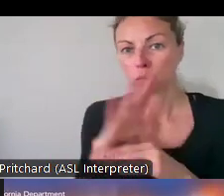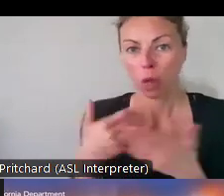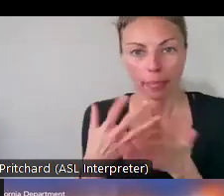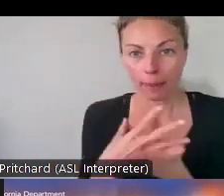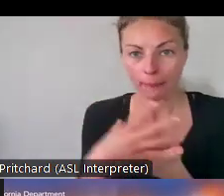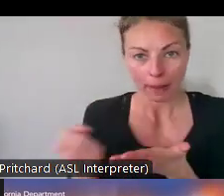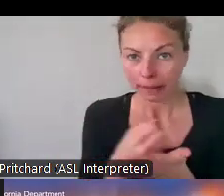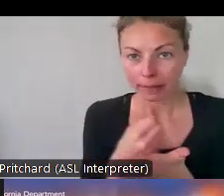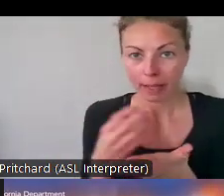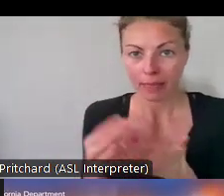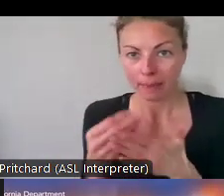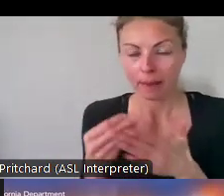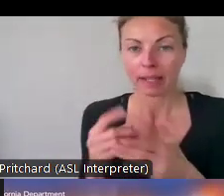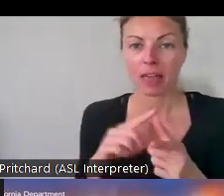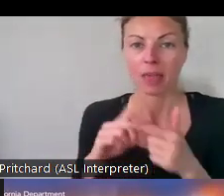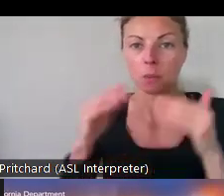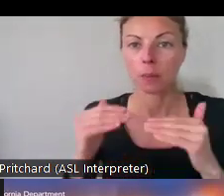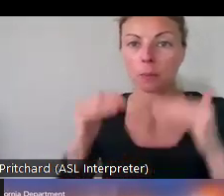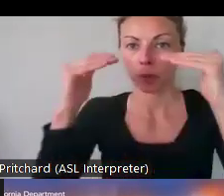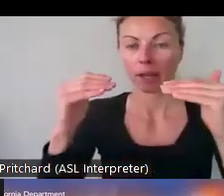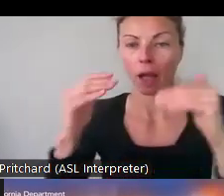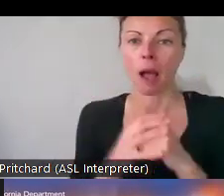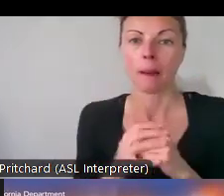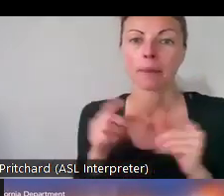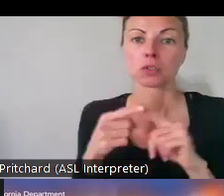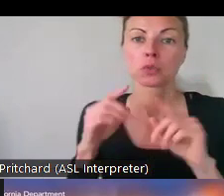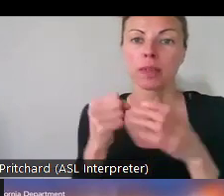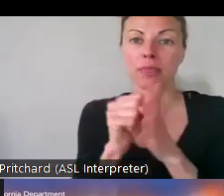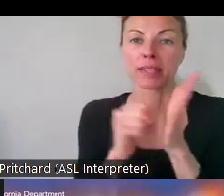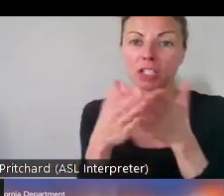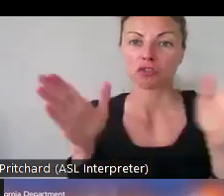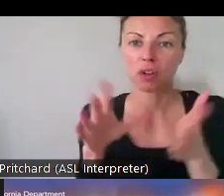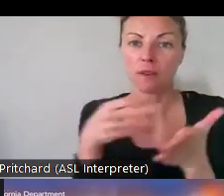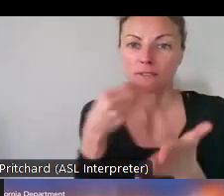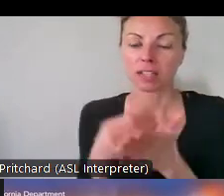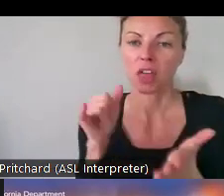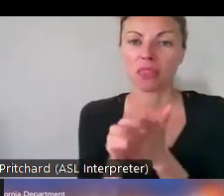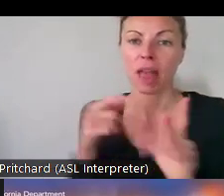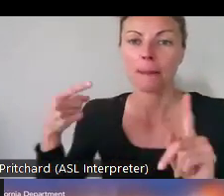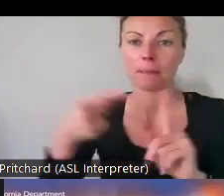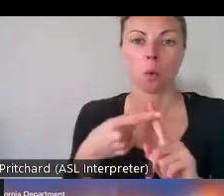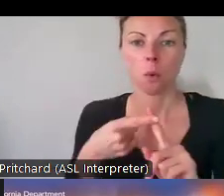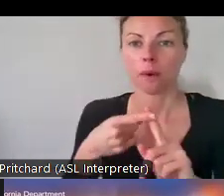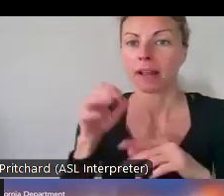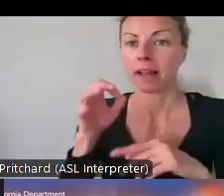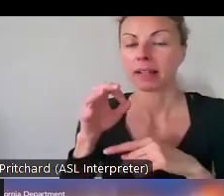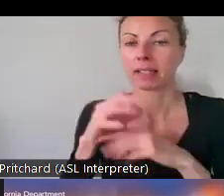to whole using the federal and state general funds. And then at that point, the formula stops for them. They are brought whole to the year